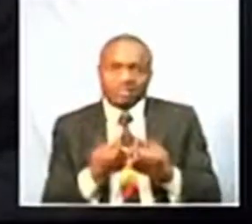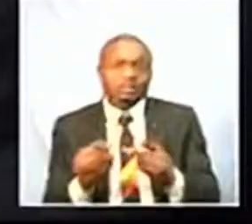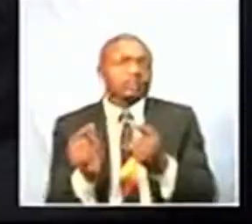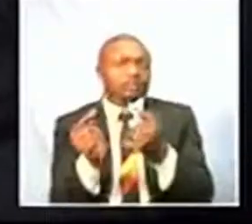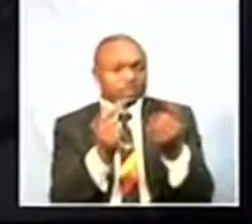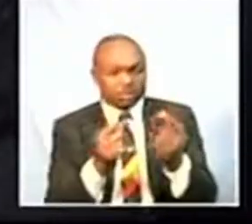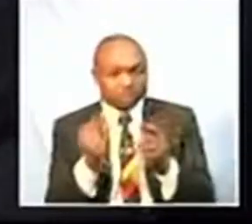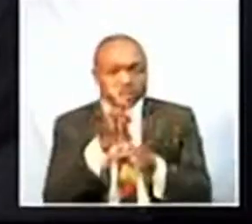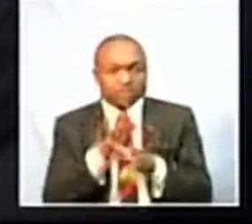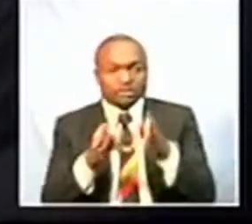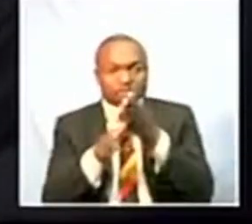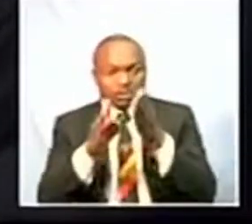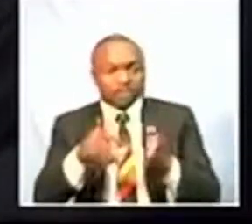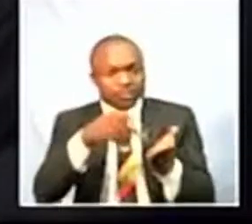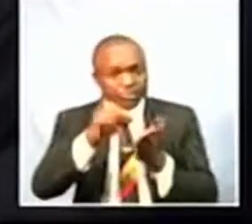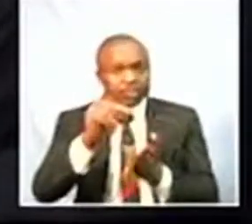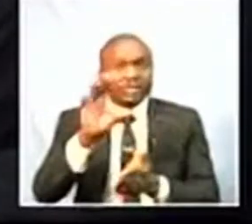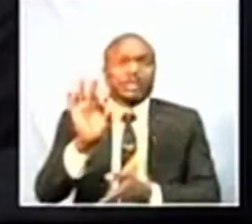95%, yes, leaving